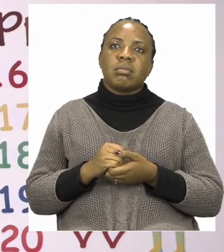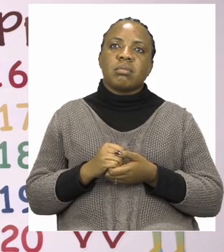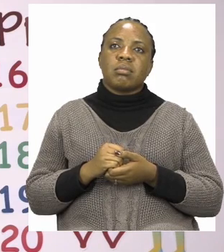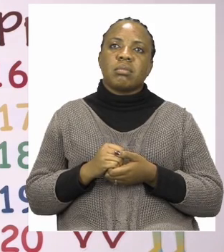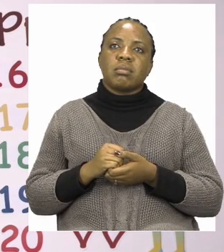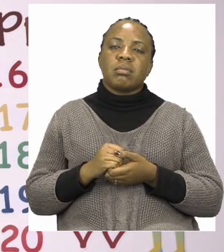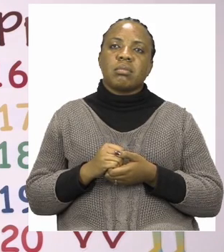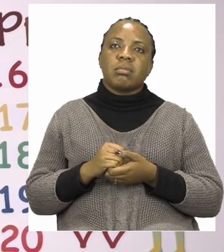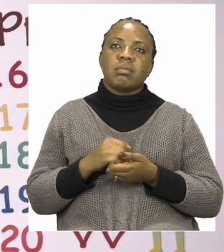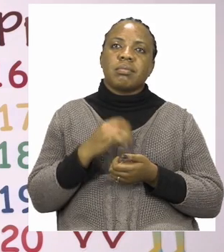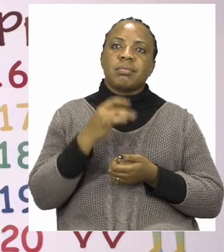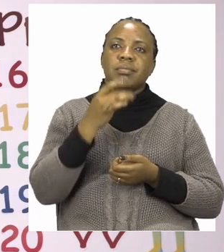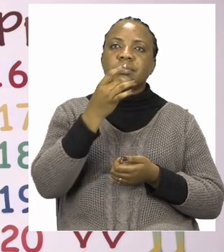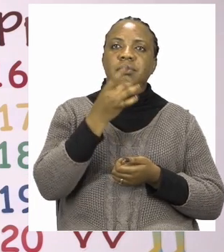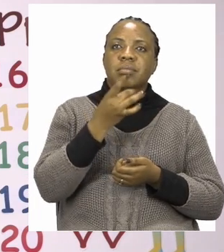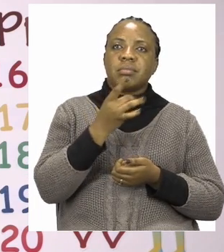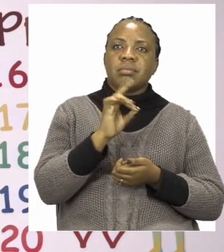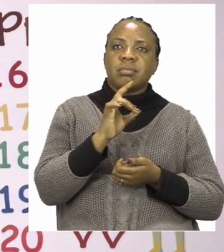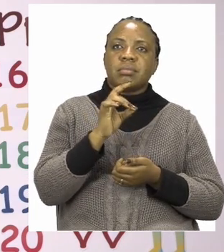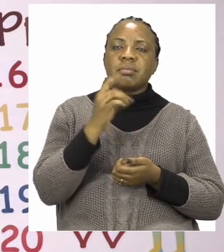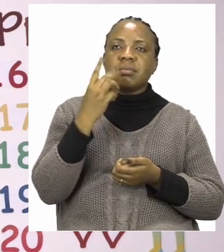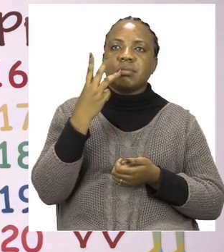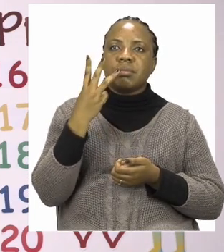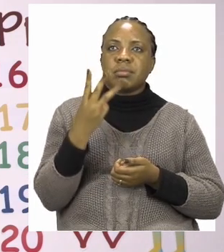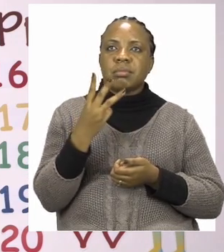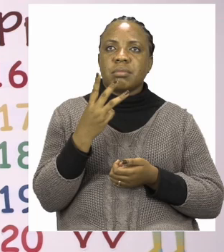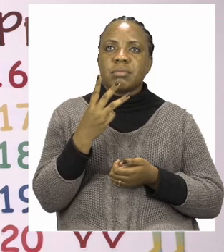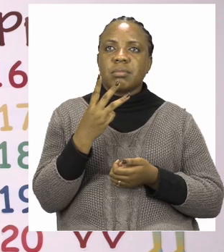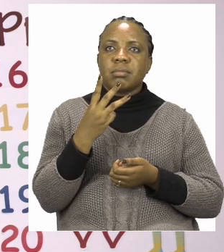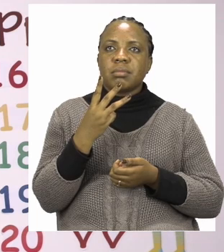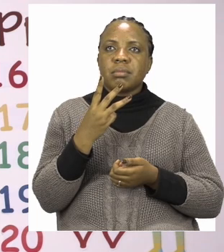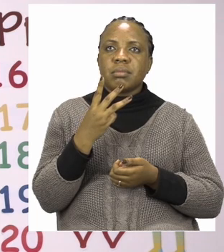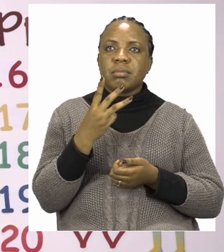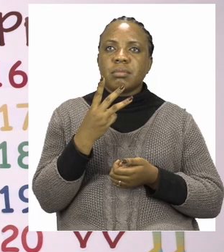to say 83